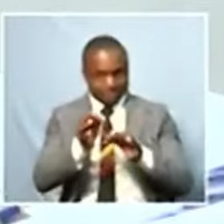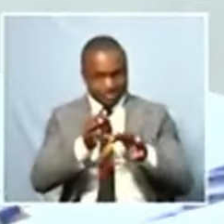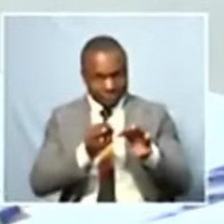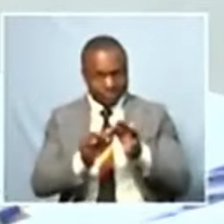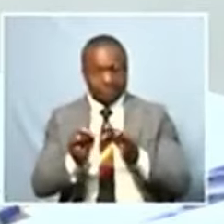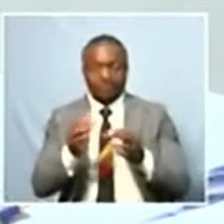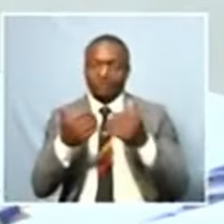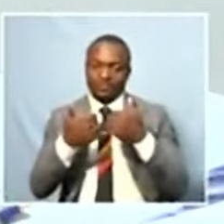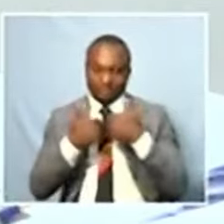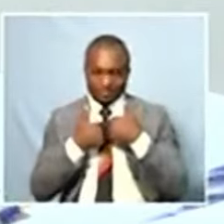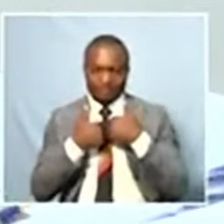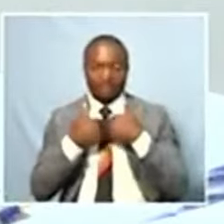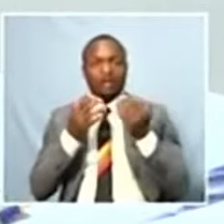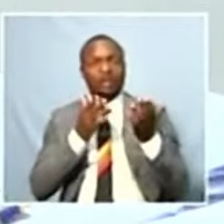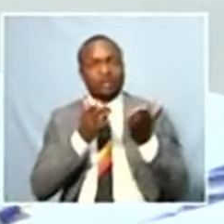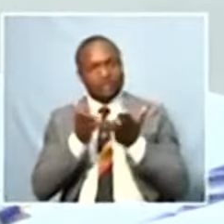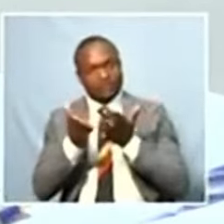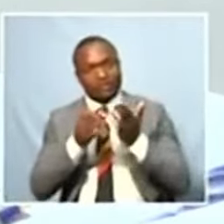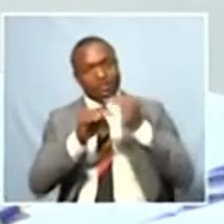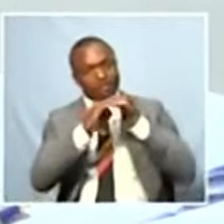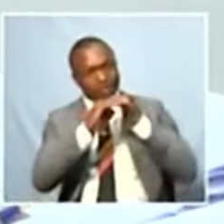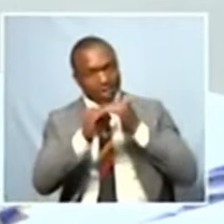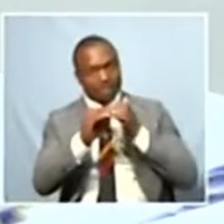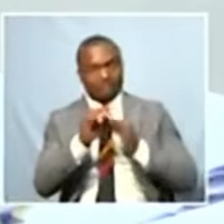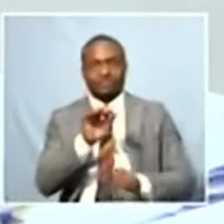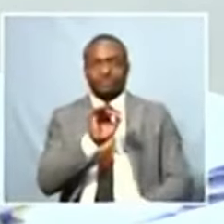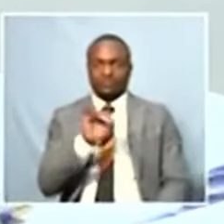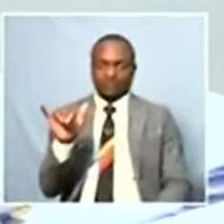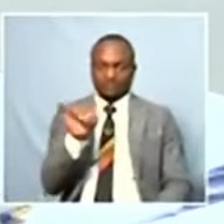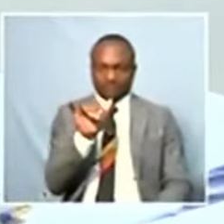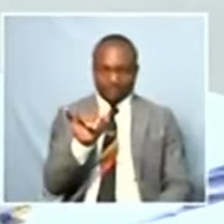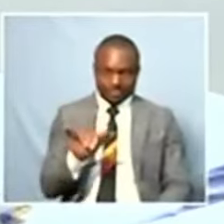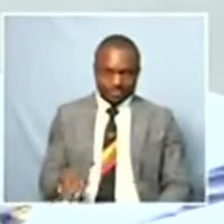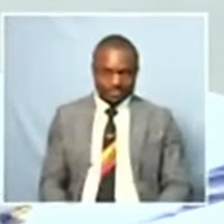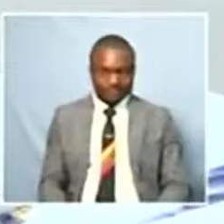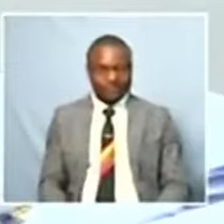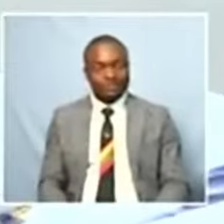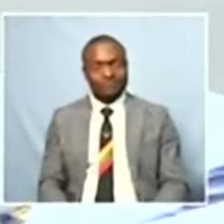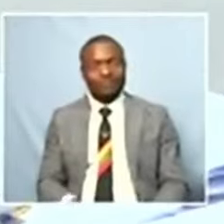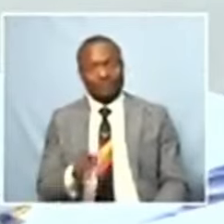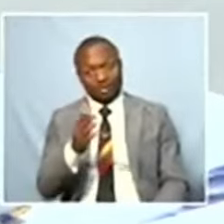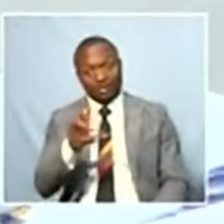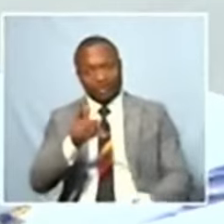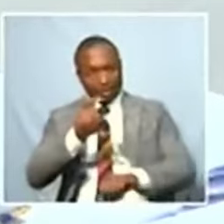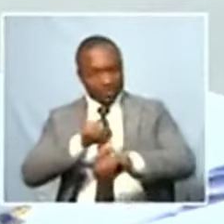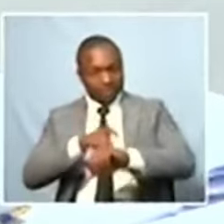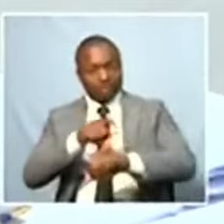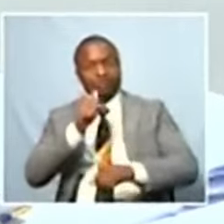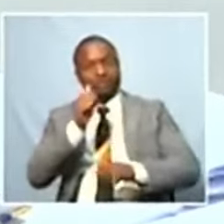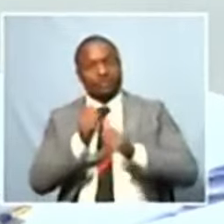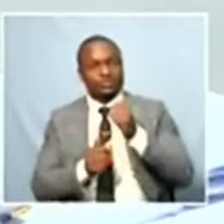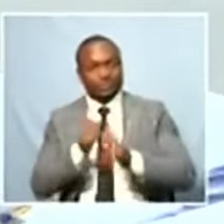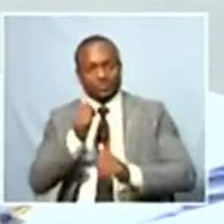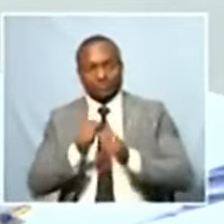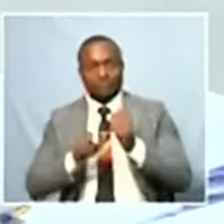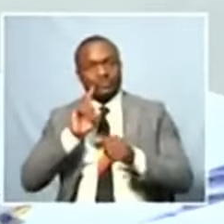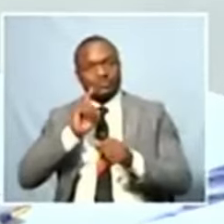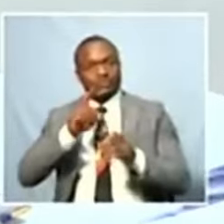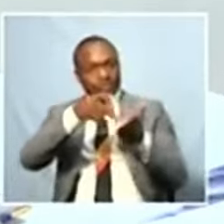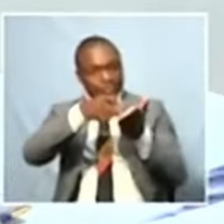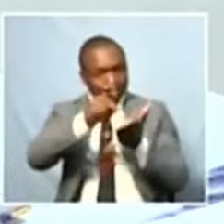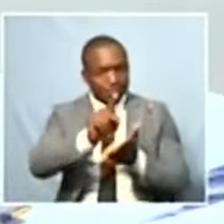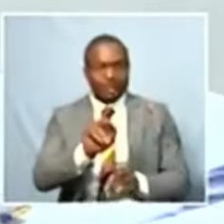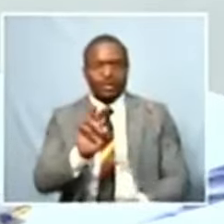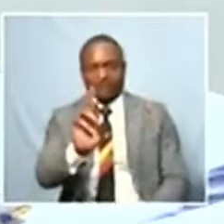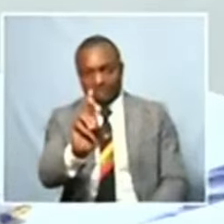have the service level standards, okay, and the timeframes within which we have to pay out a refund,